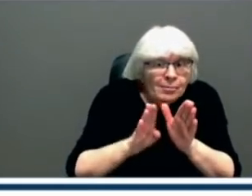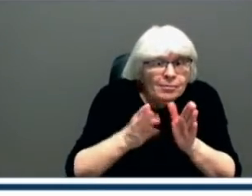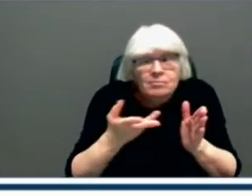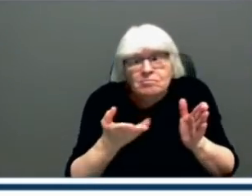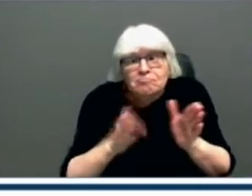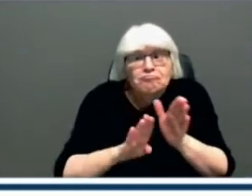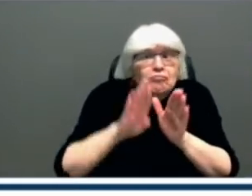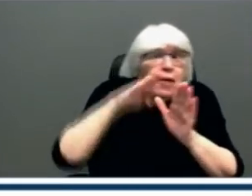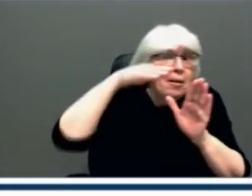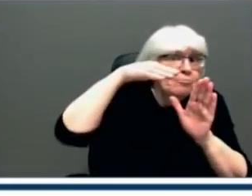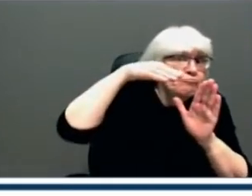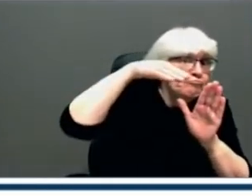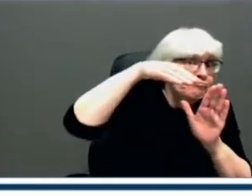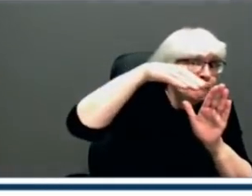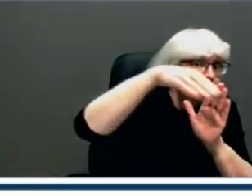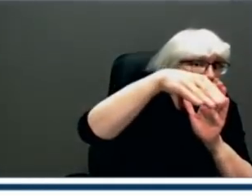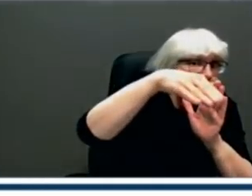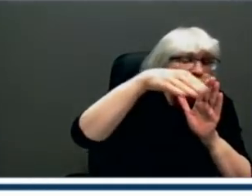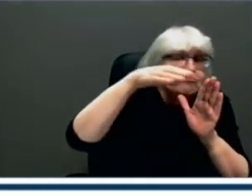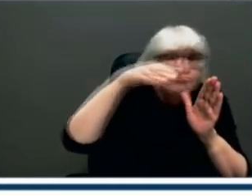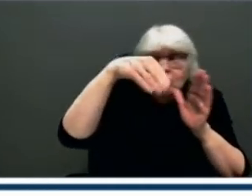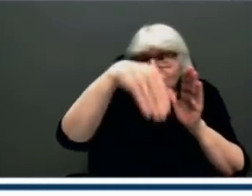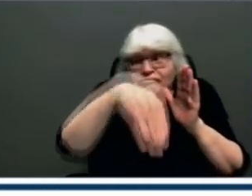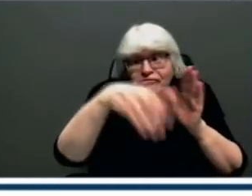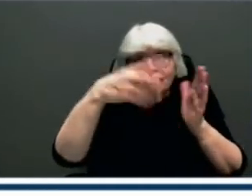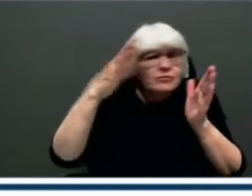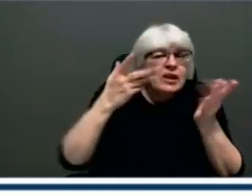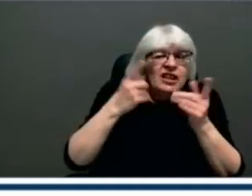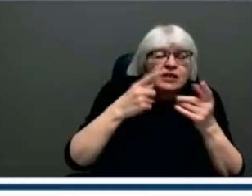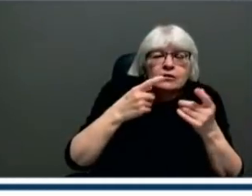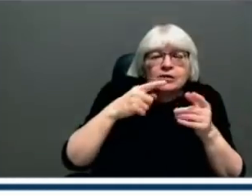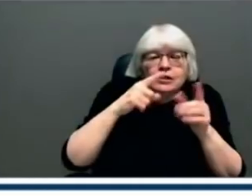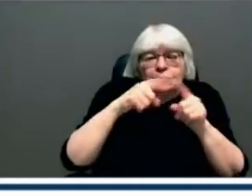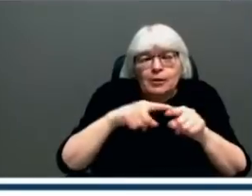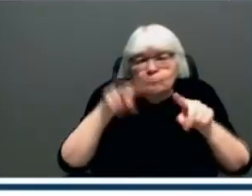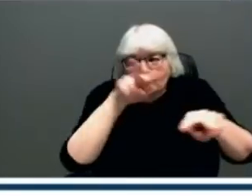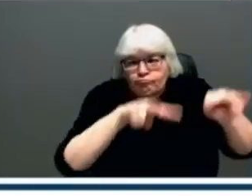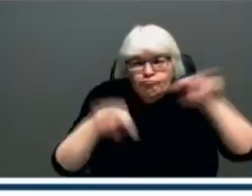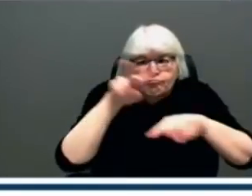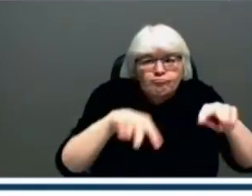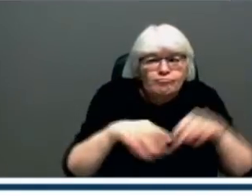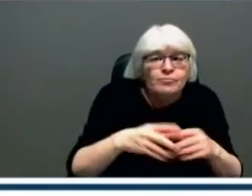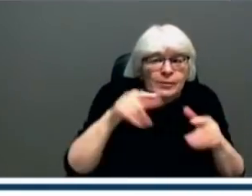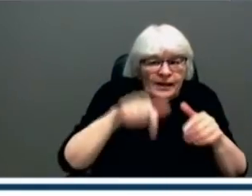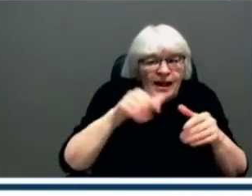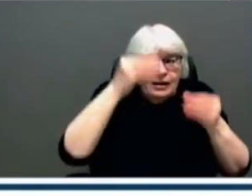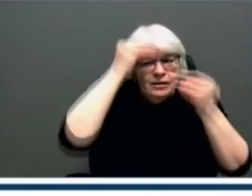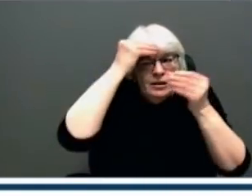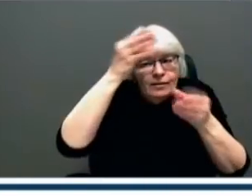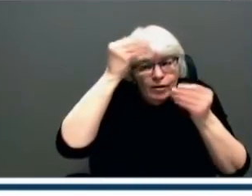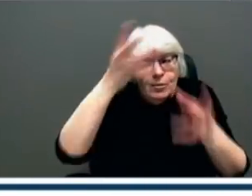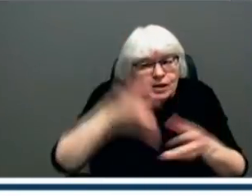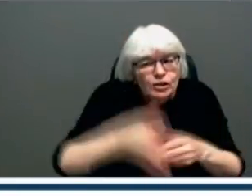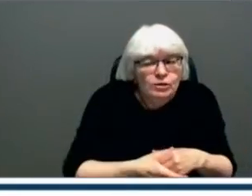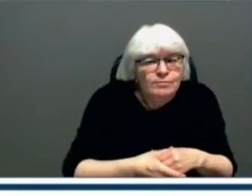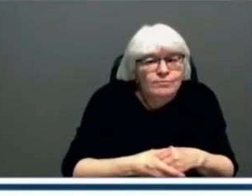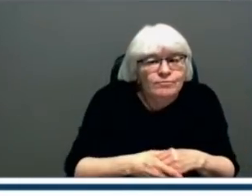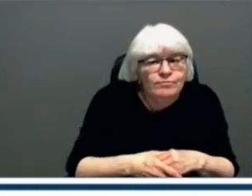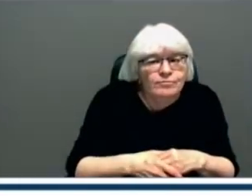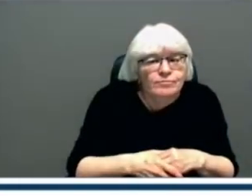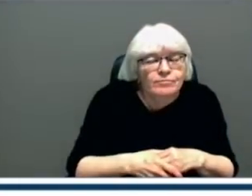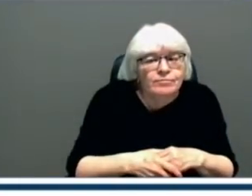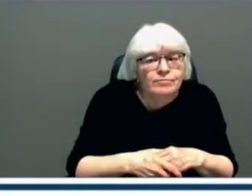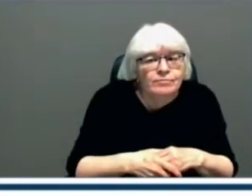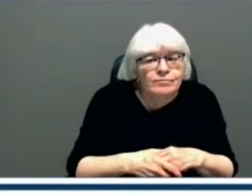the epidemic curve, and we have more than enough information to do that. Basically, what we certainly do,